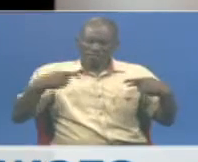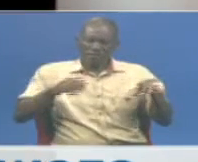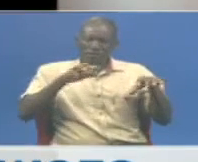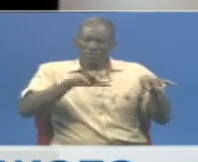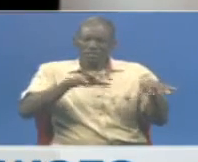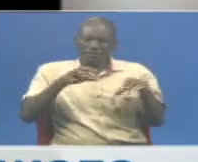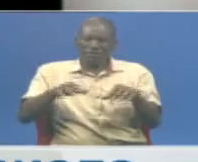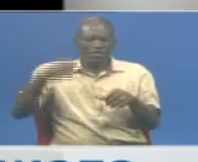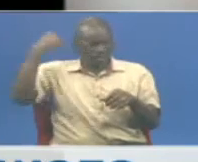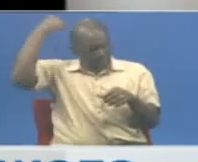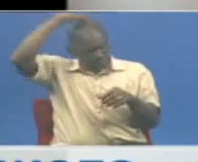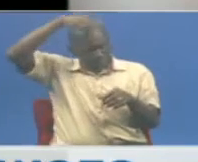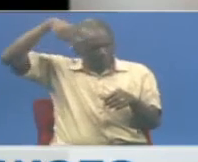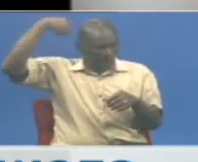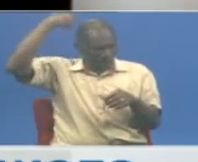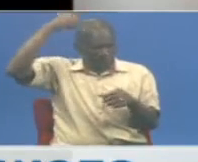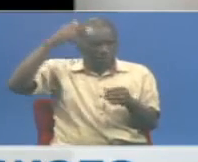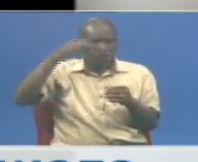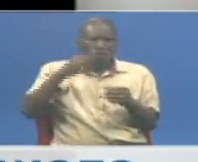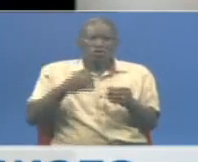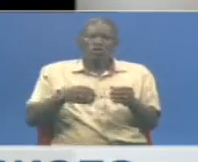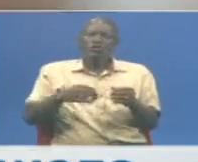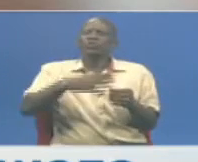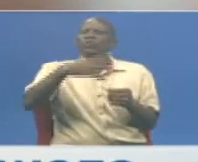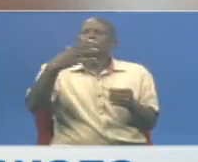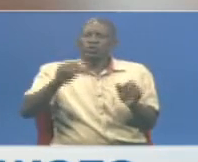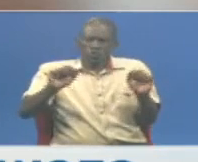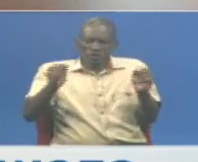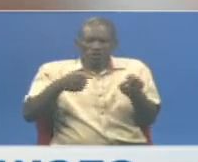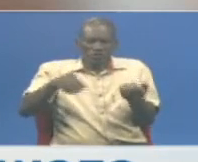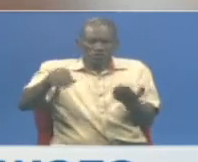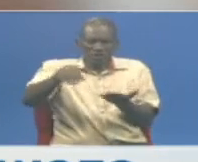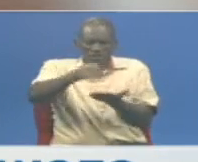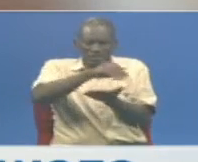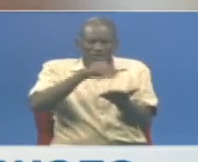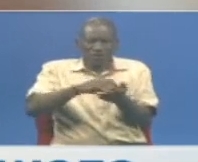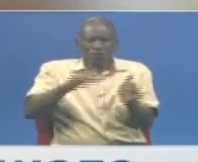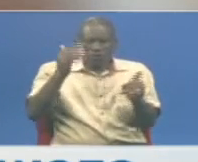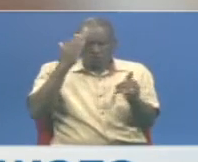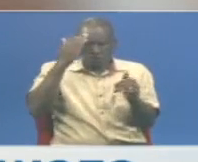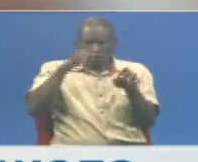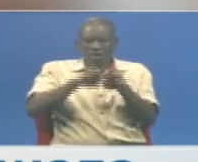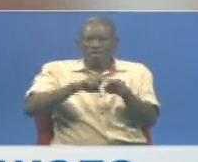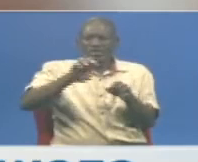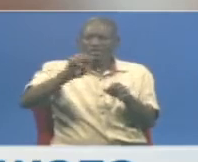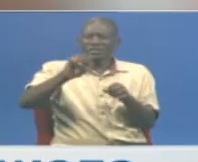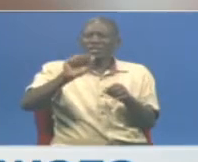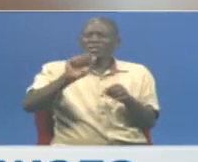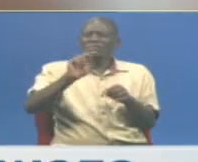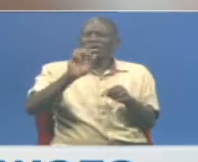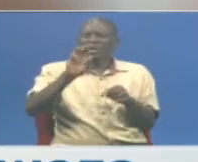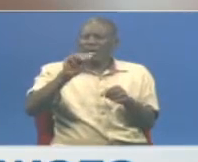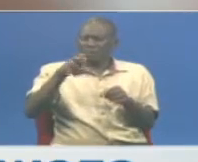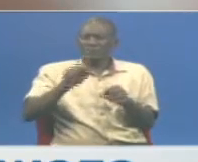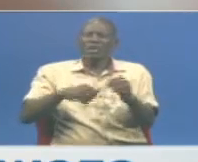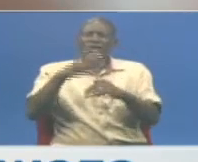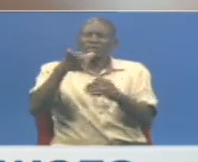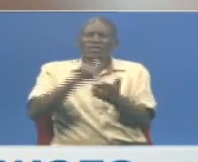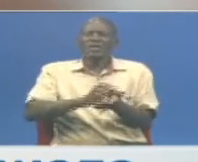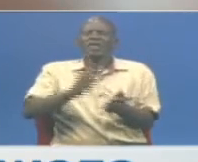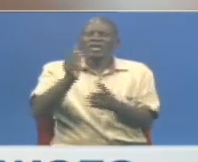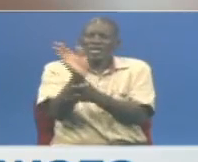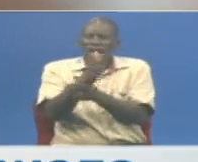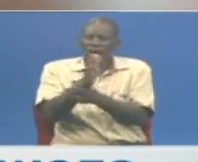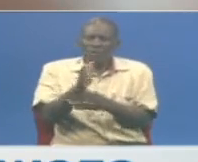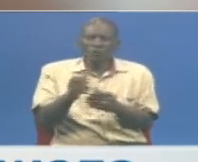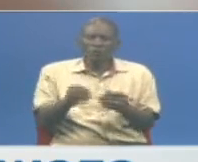workers in Saudi Arabia to find their way to rescue shelters, popularly known as Sakans, after which the Kenyan embassy will make